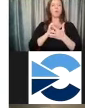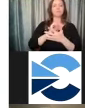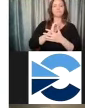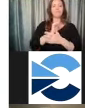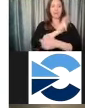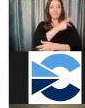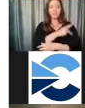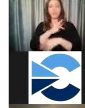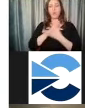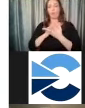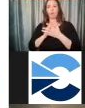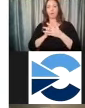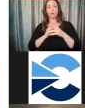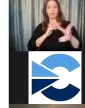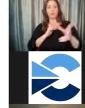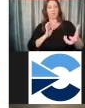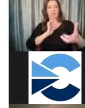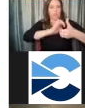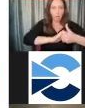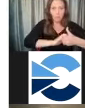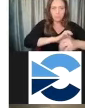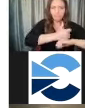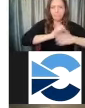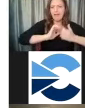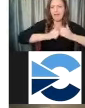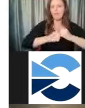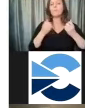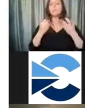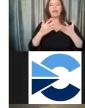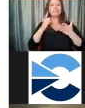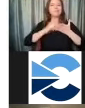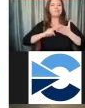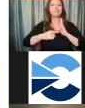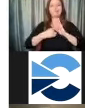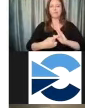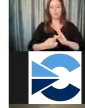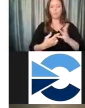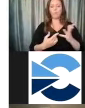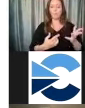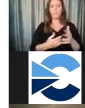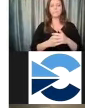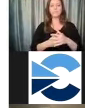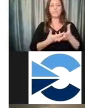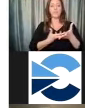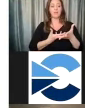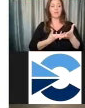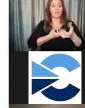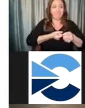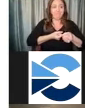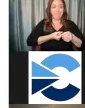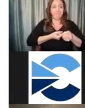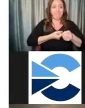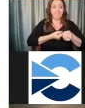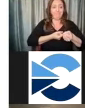provider trust is established, several studies have shown that the level of trust that patients